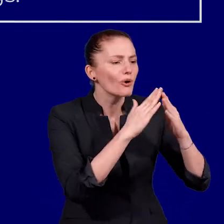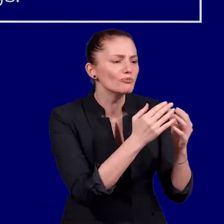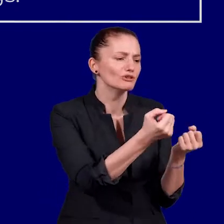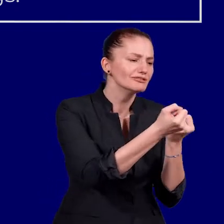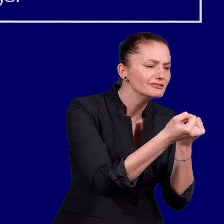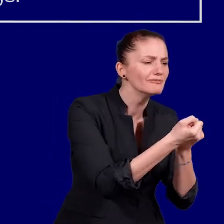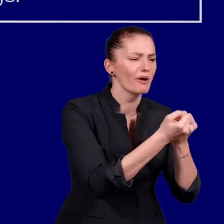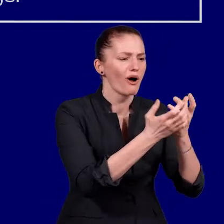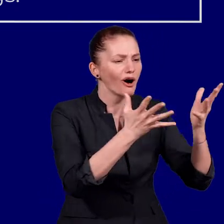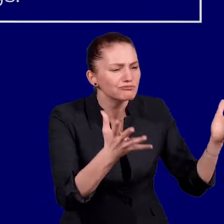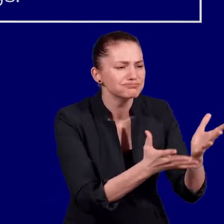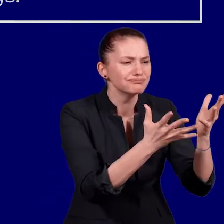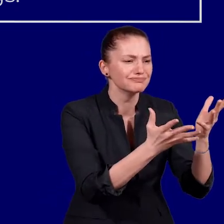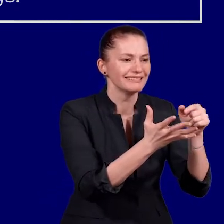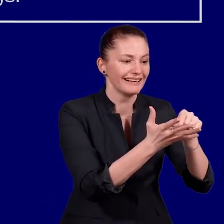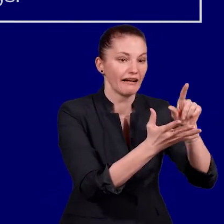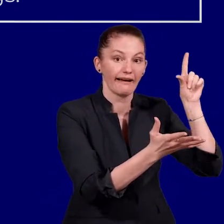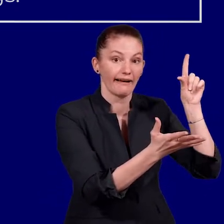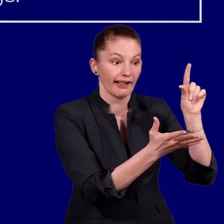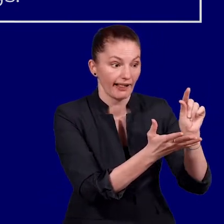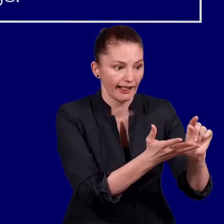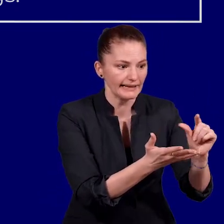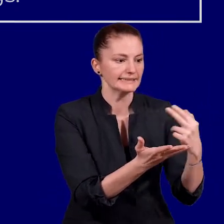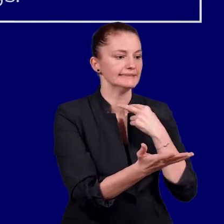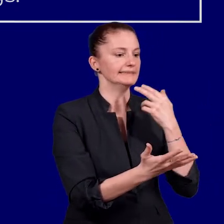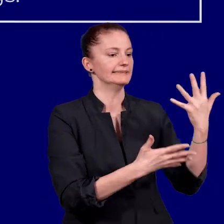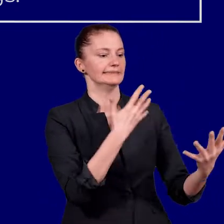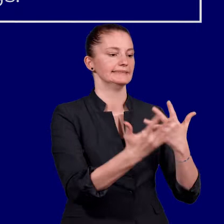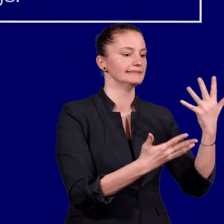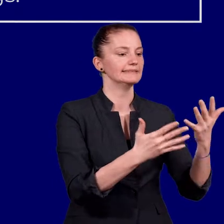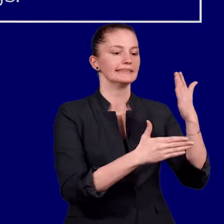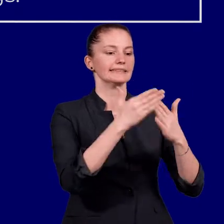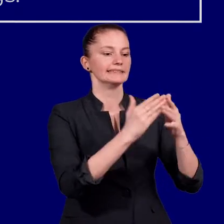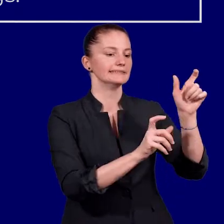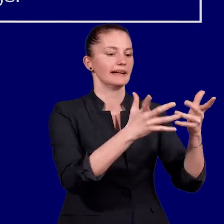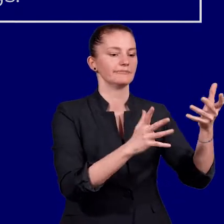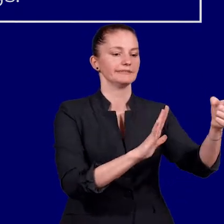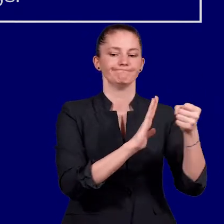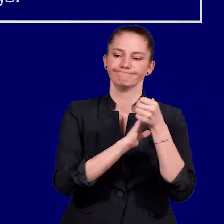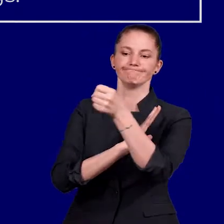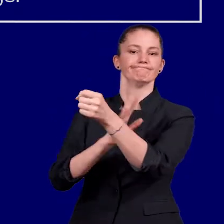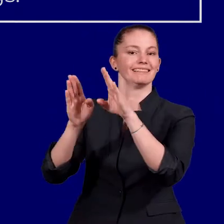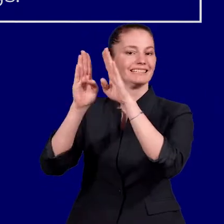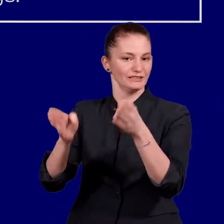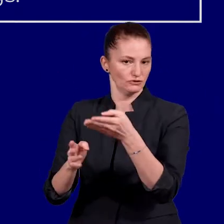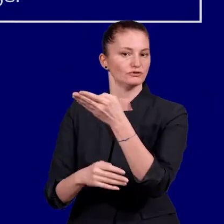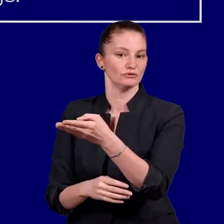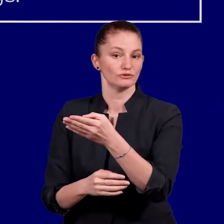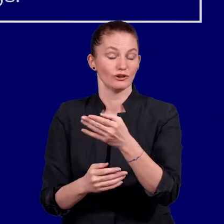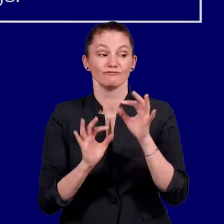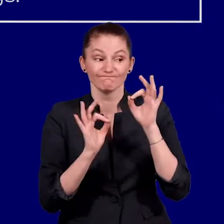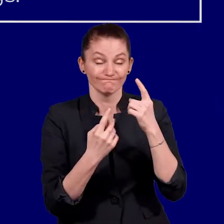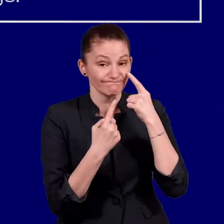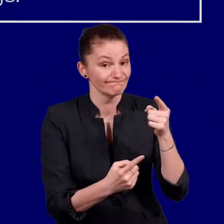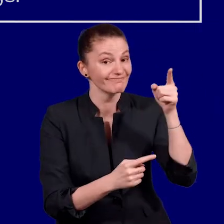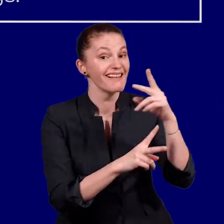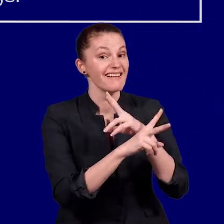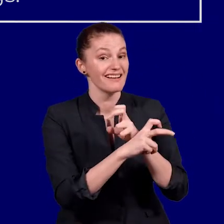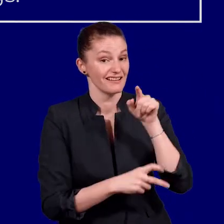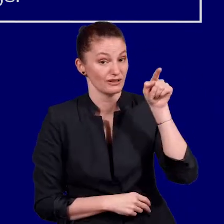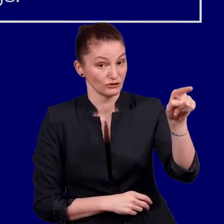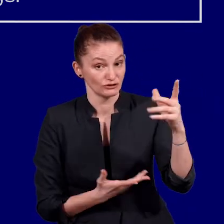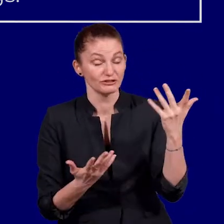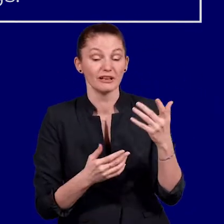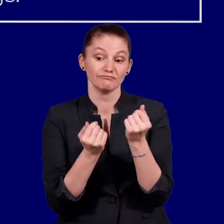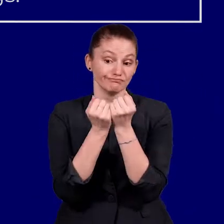many disabled people into residential care. Fact. In Austria, the majority of